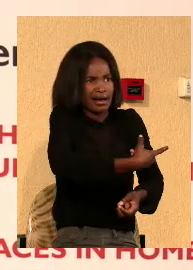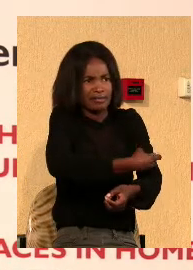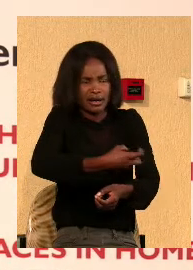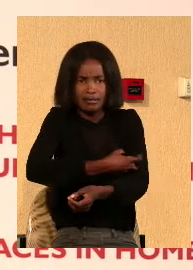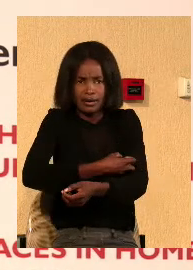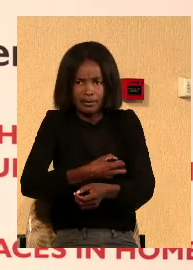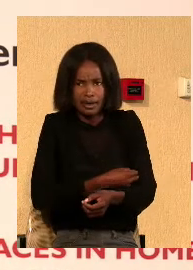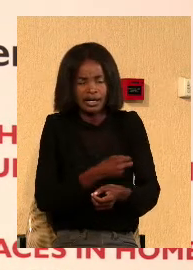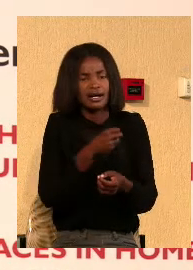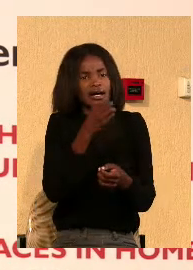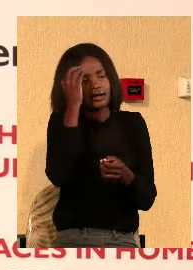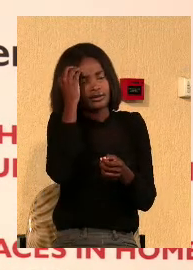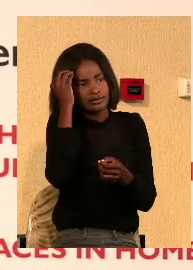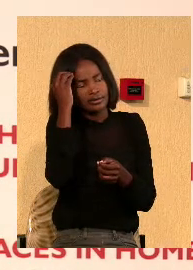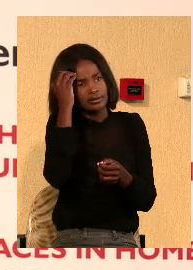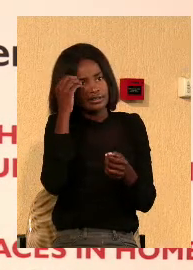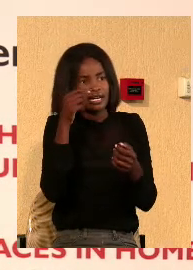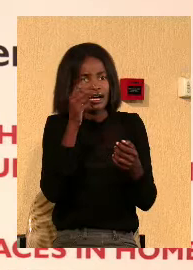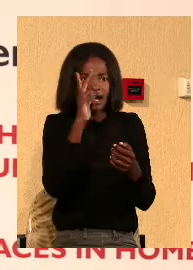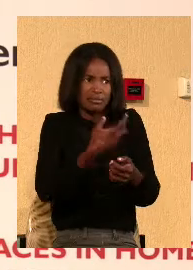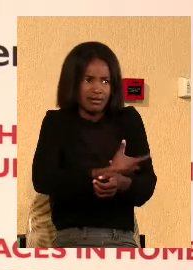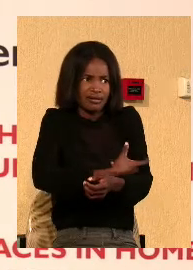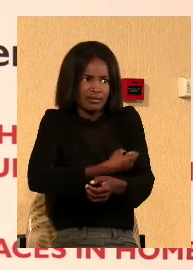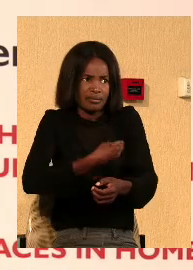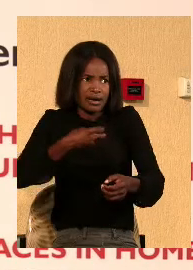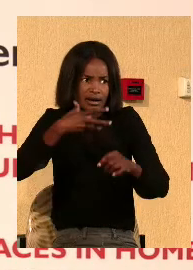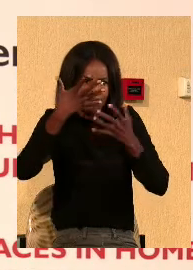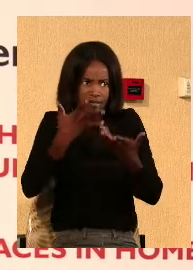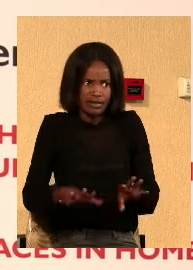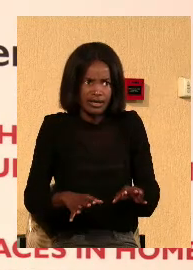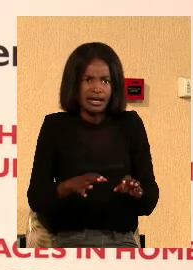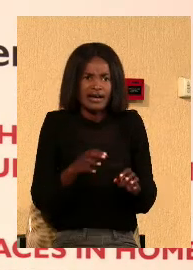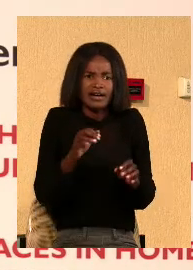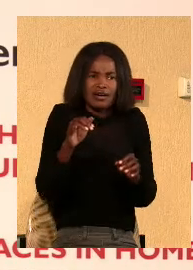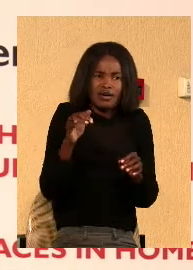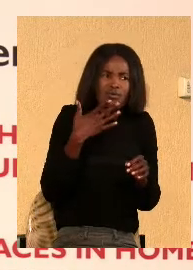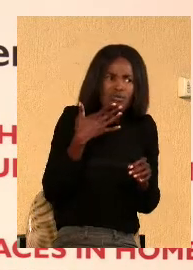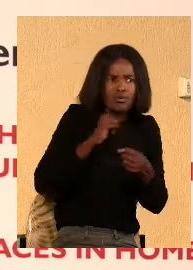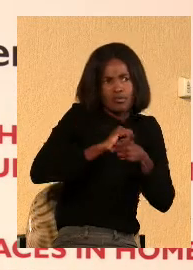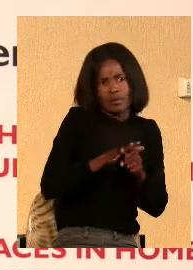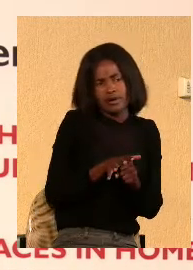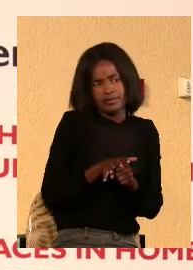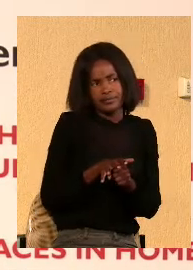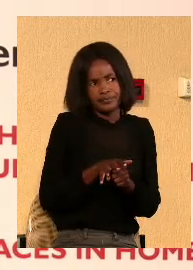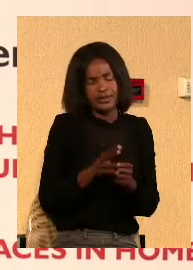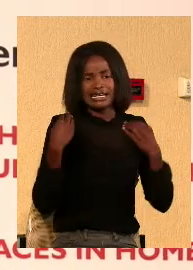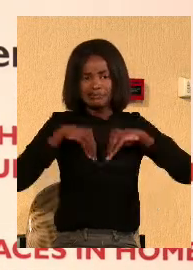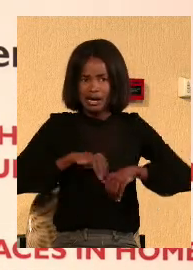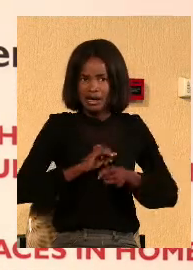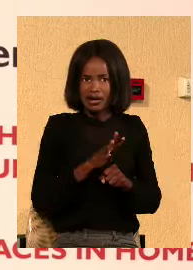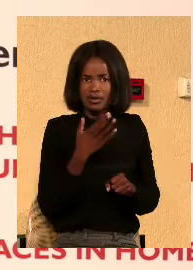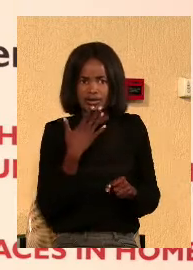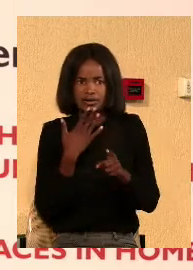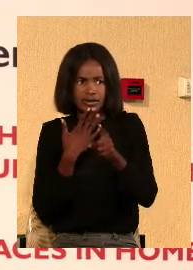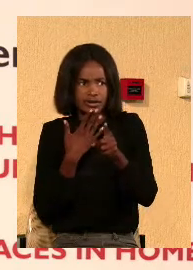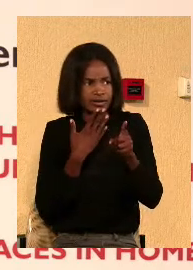how many of these people we tested will come out positive. And these people should not have a traveling history, because